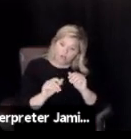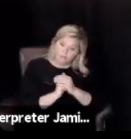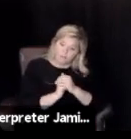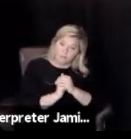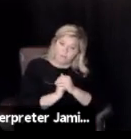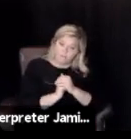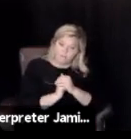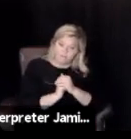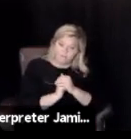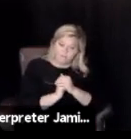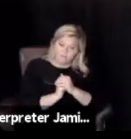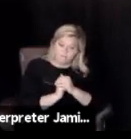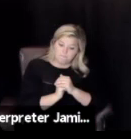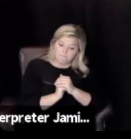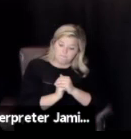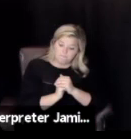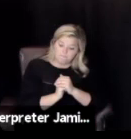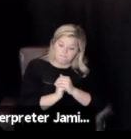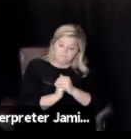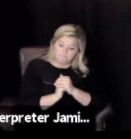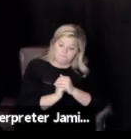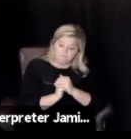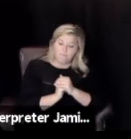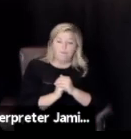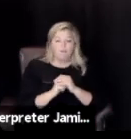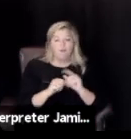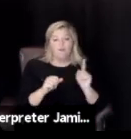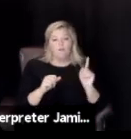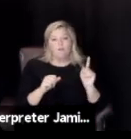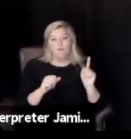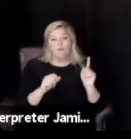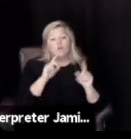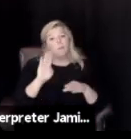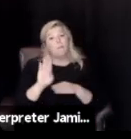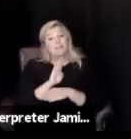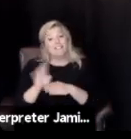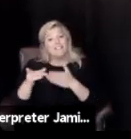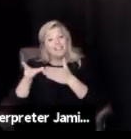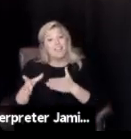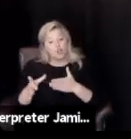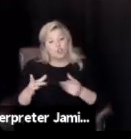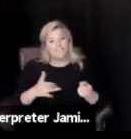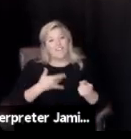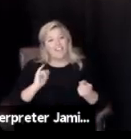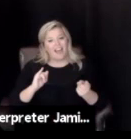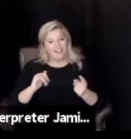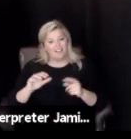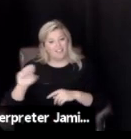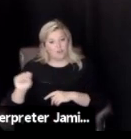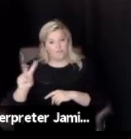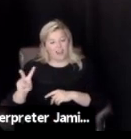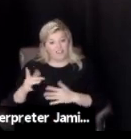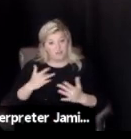is, or where do you think it's on their radar, business leaders? And some of you said, well, kind of in the middle. Some of you